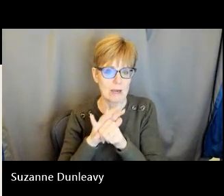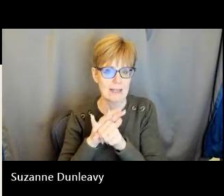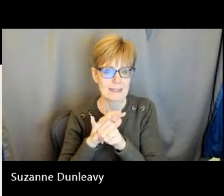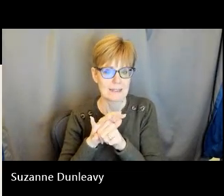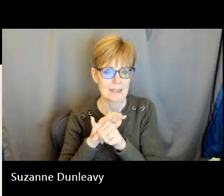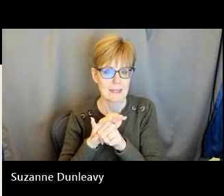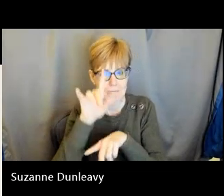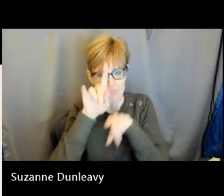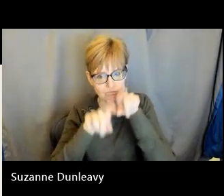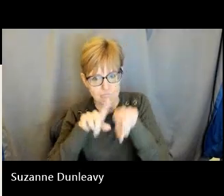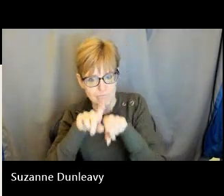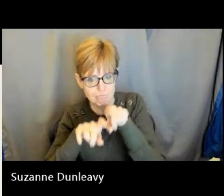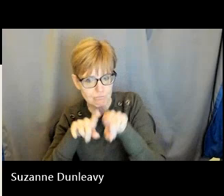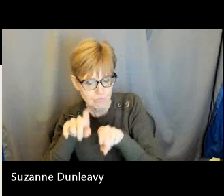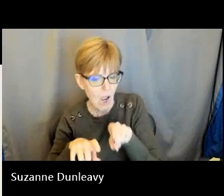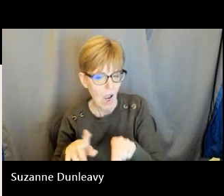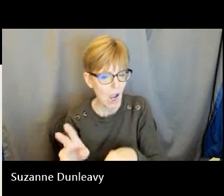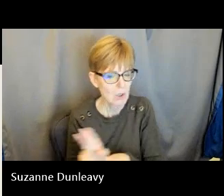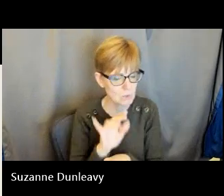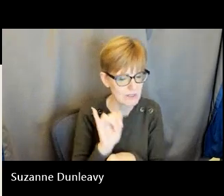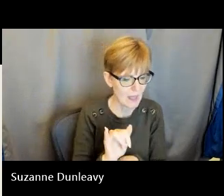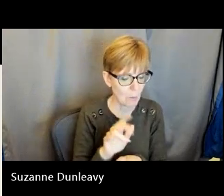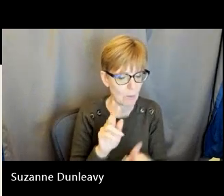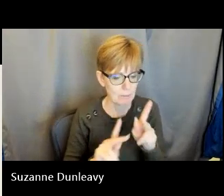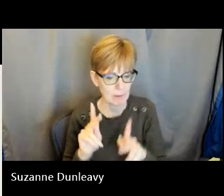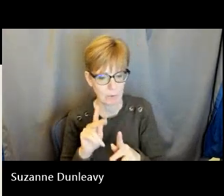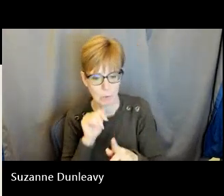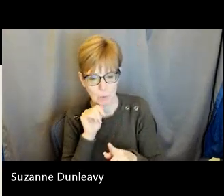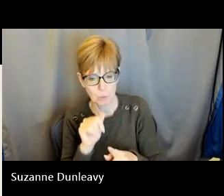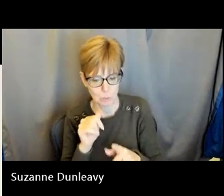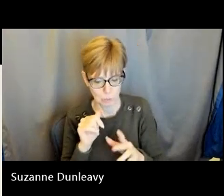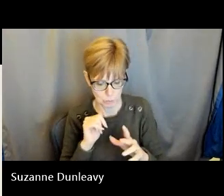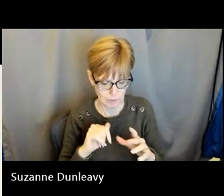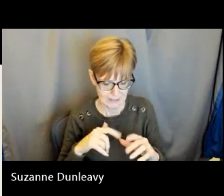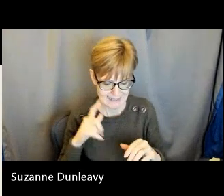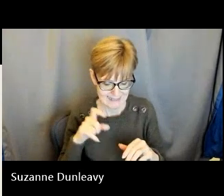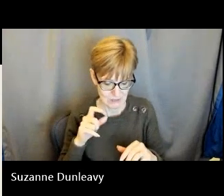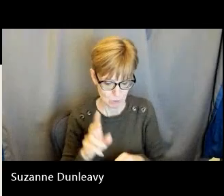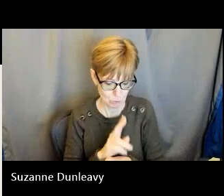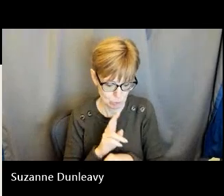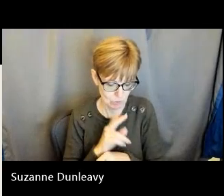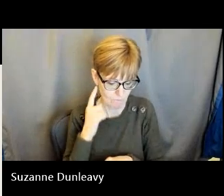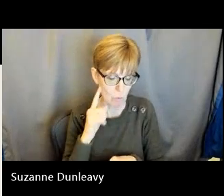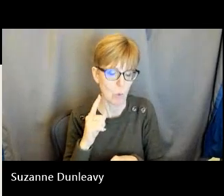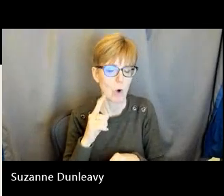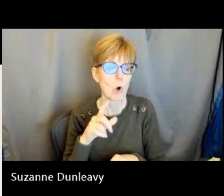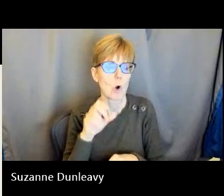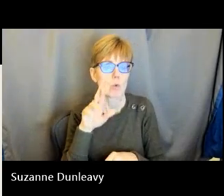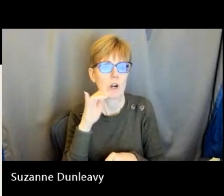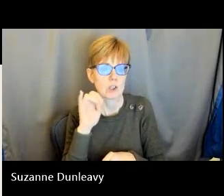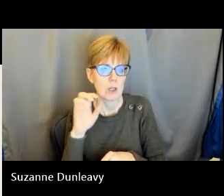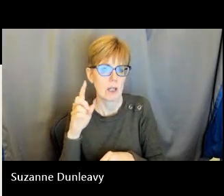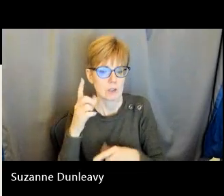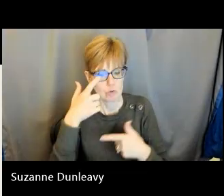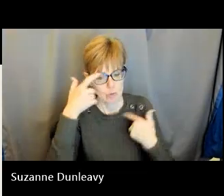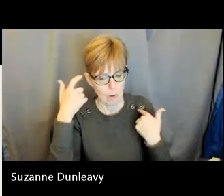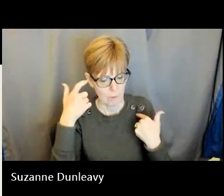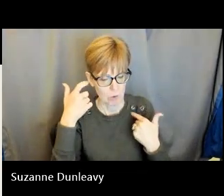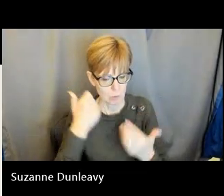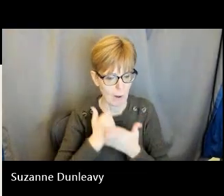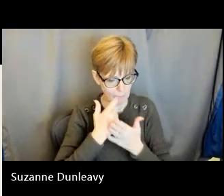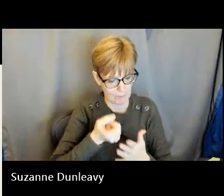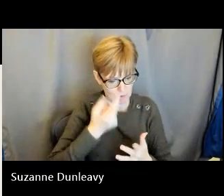with issues around racialized trauma to really better understand how those experiences might